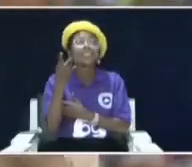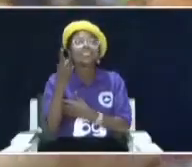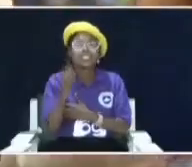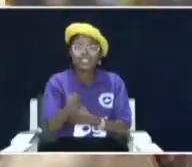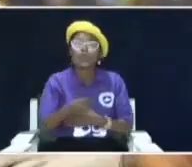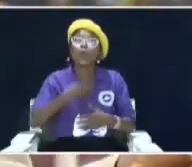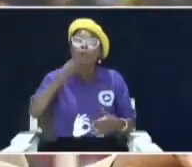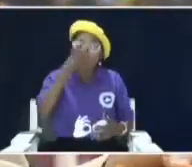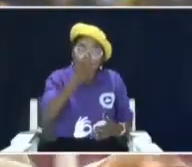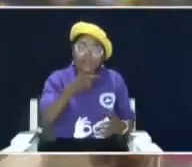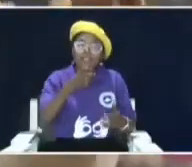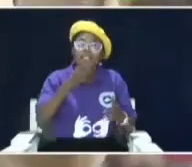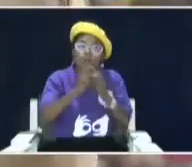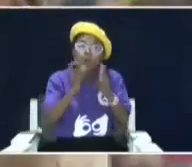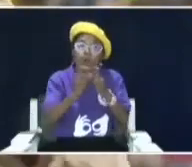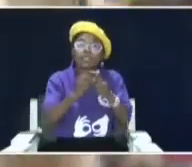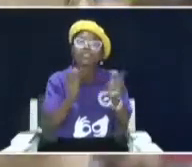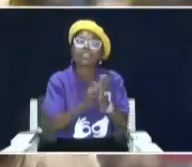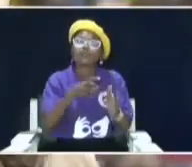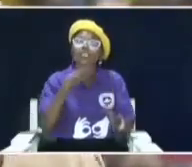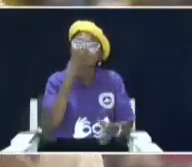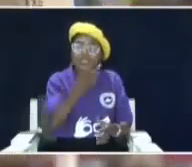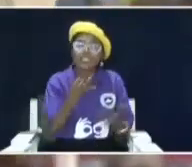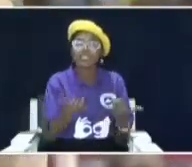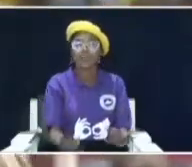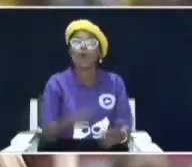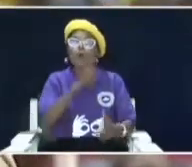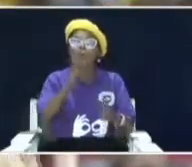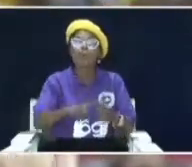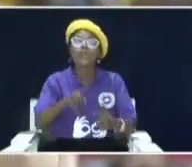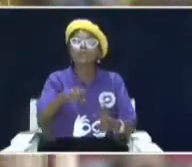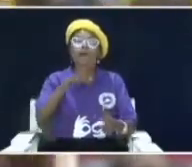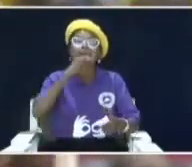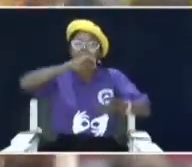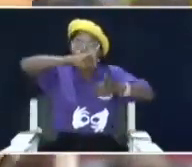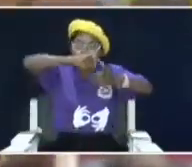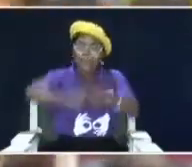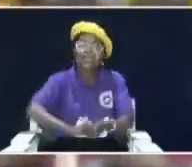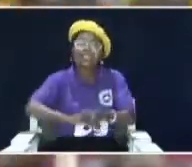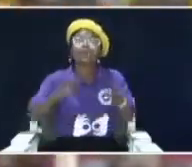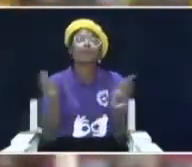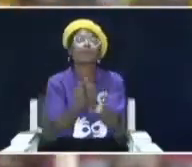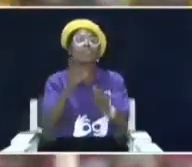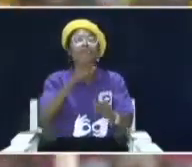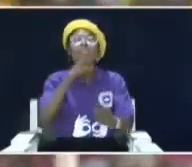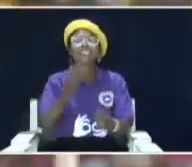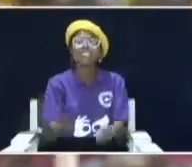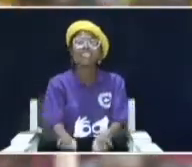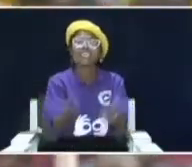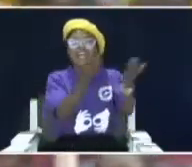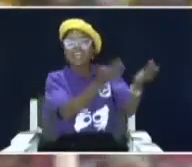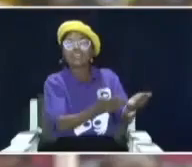you are speaking out, when you are in partnership with him, they will carry fire.